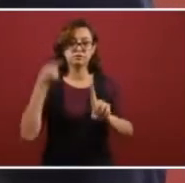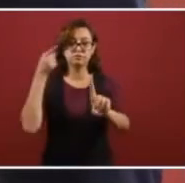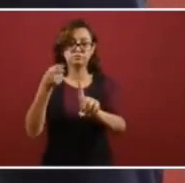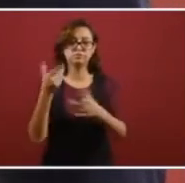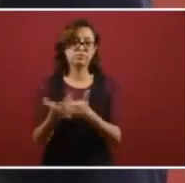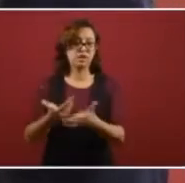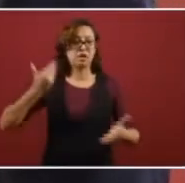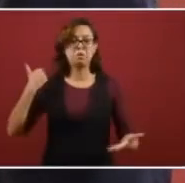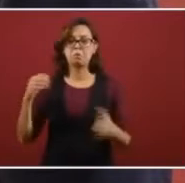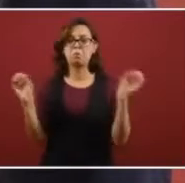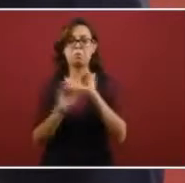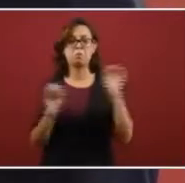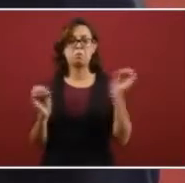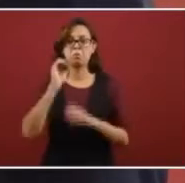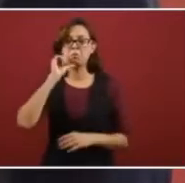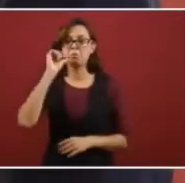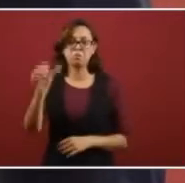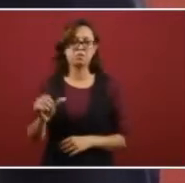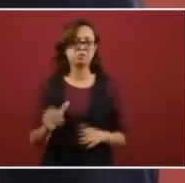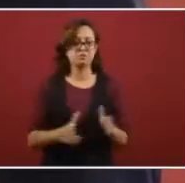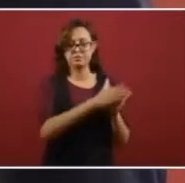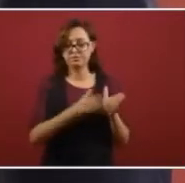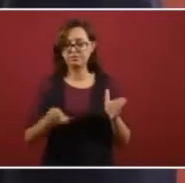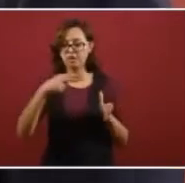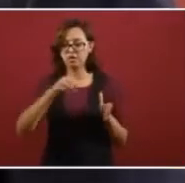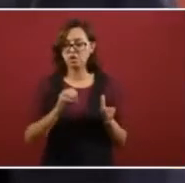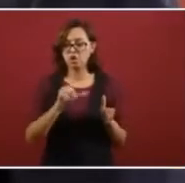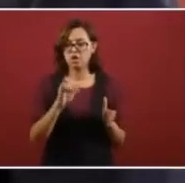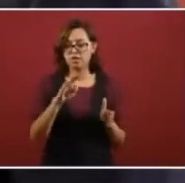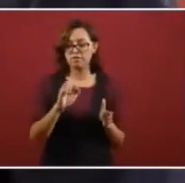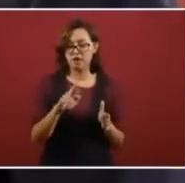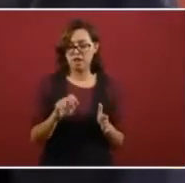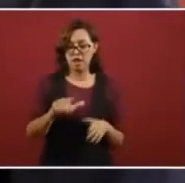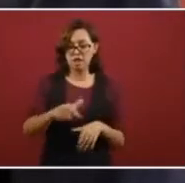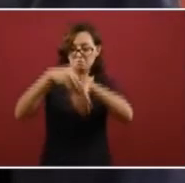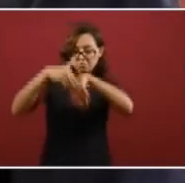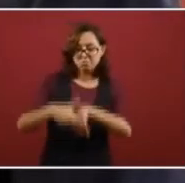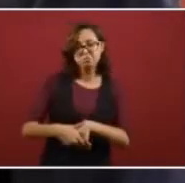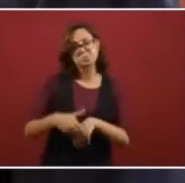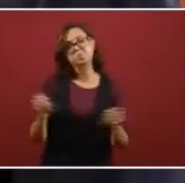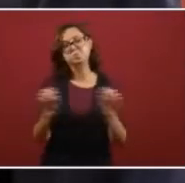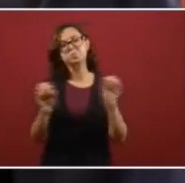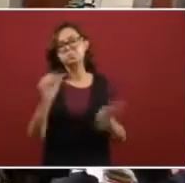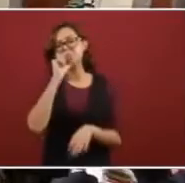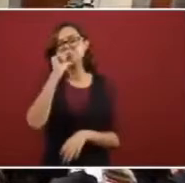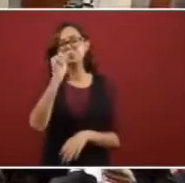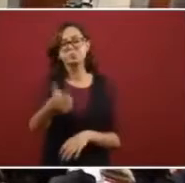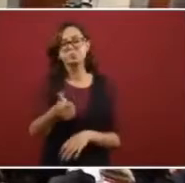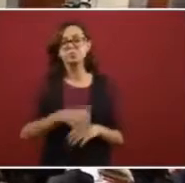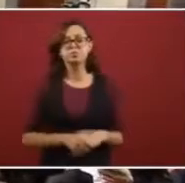That principle was not being applied during the neoliberal period.